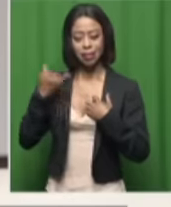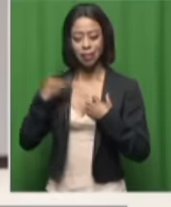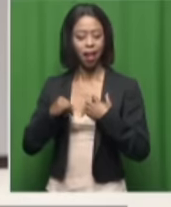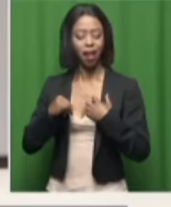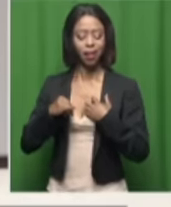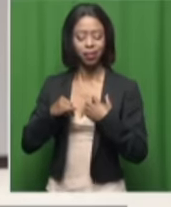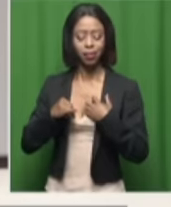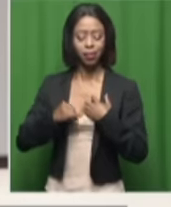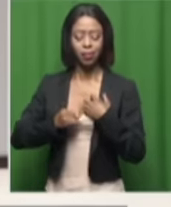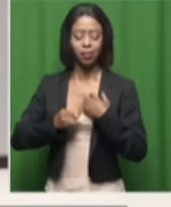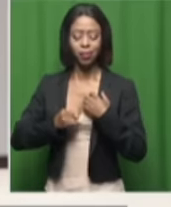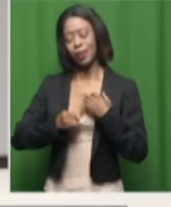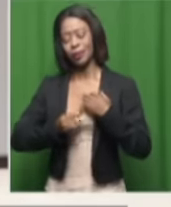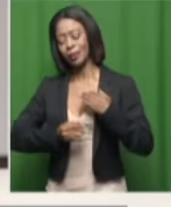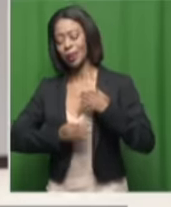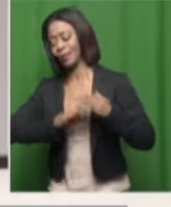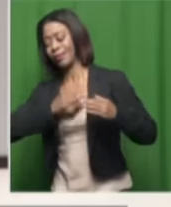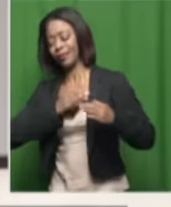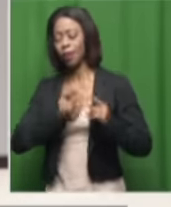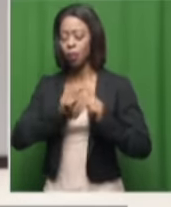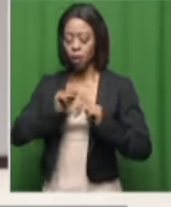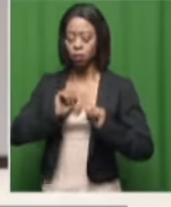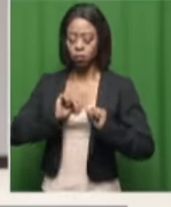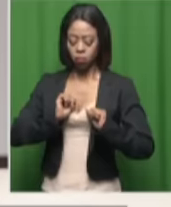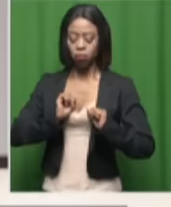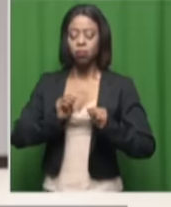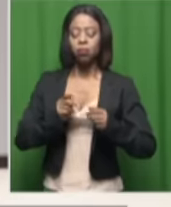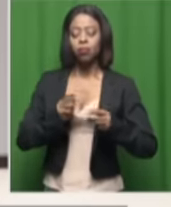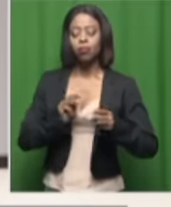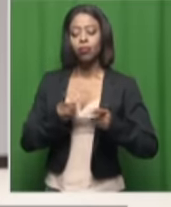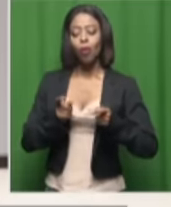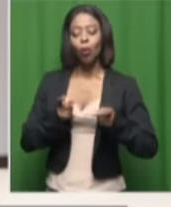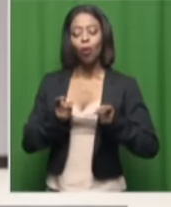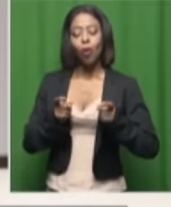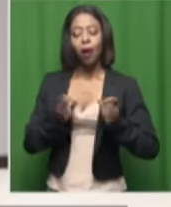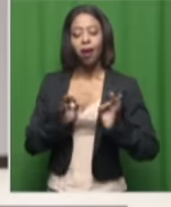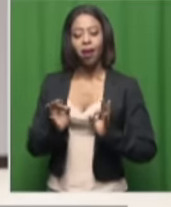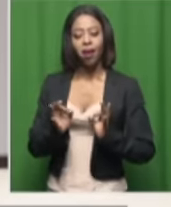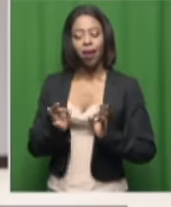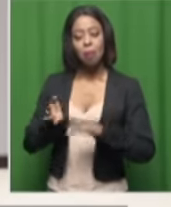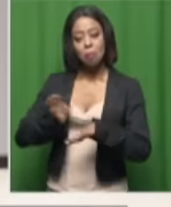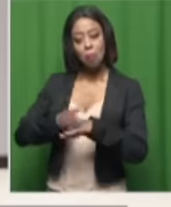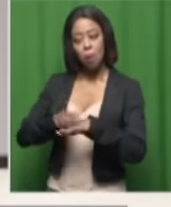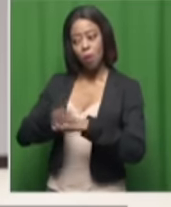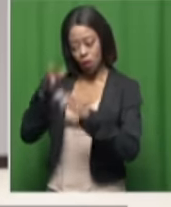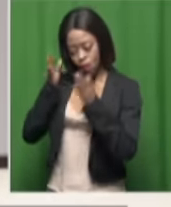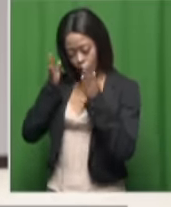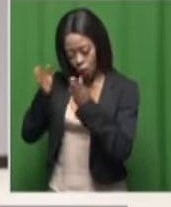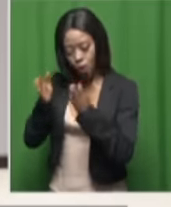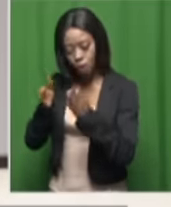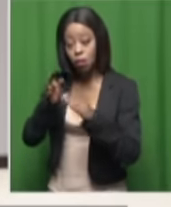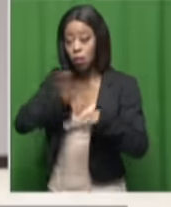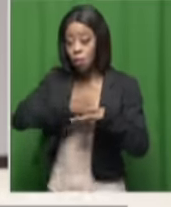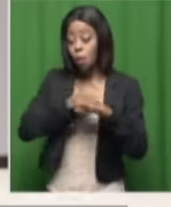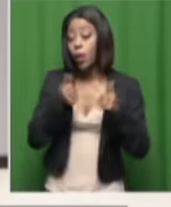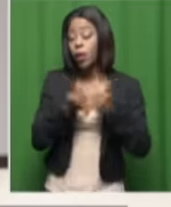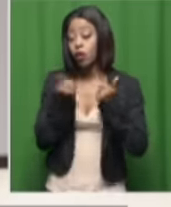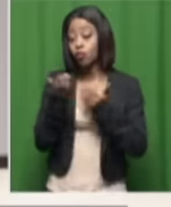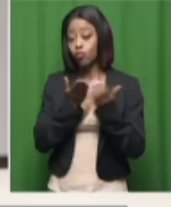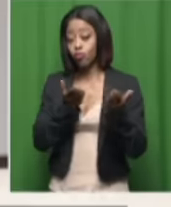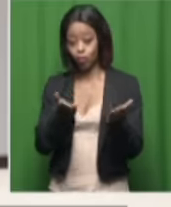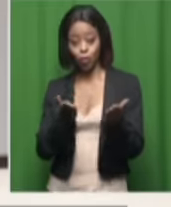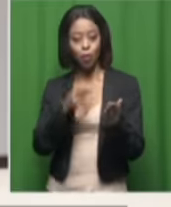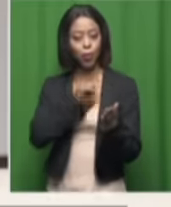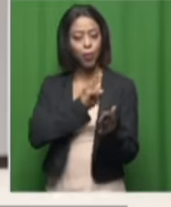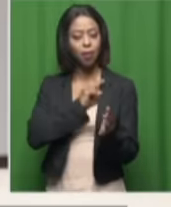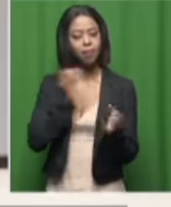know, inside. But I try to be focused in especially in games like this. I think be